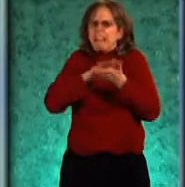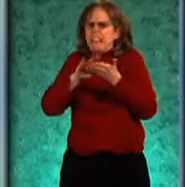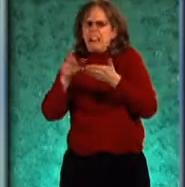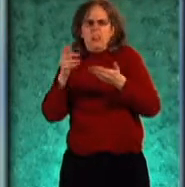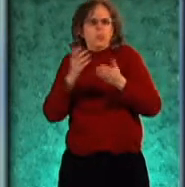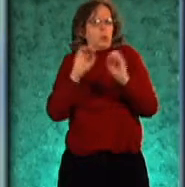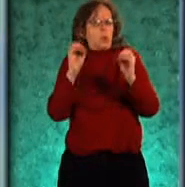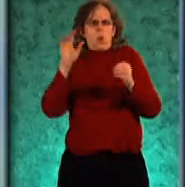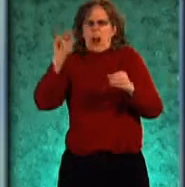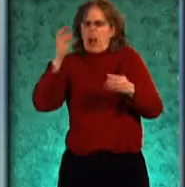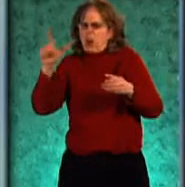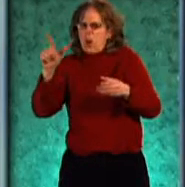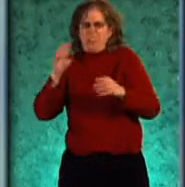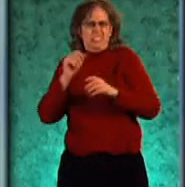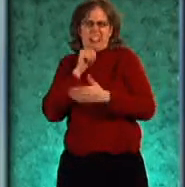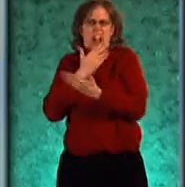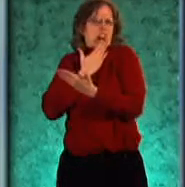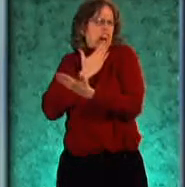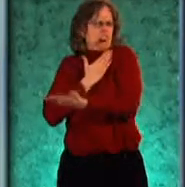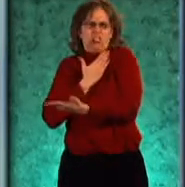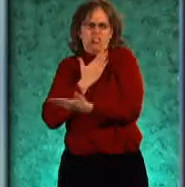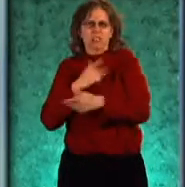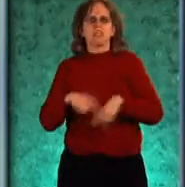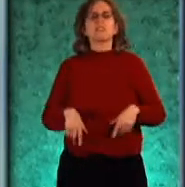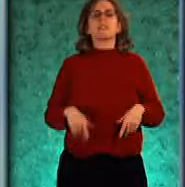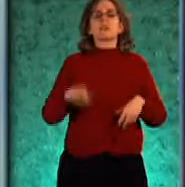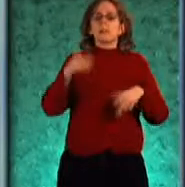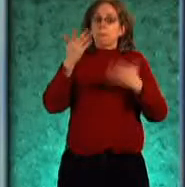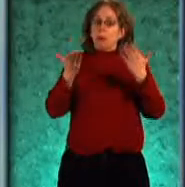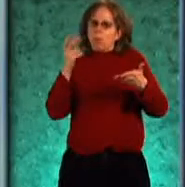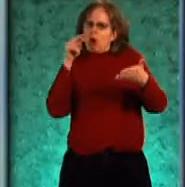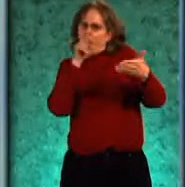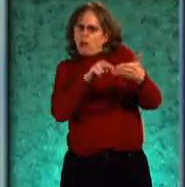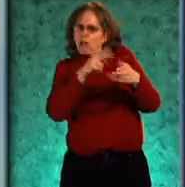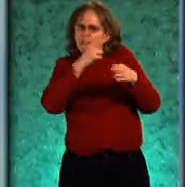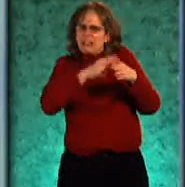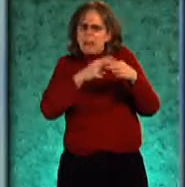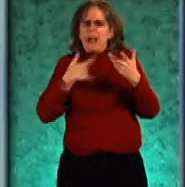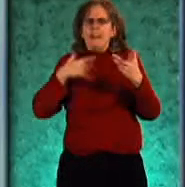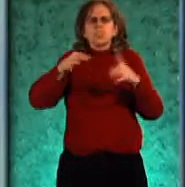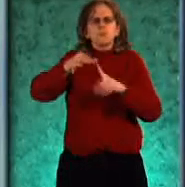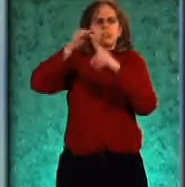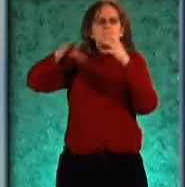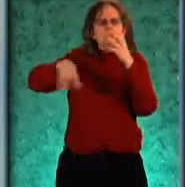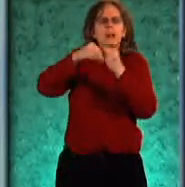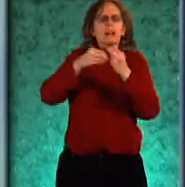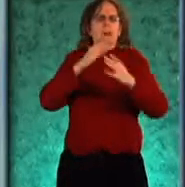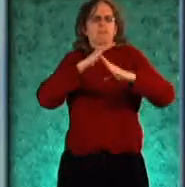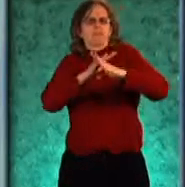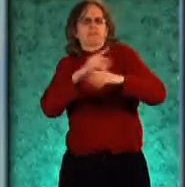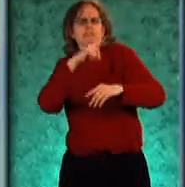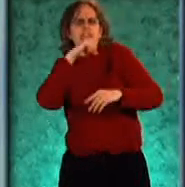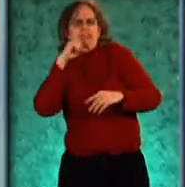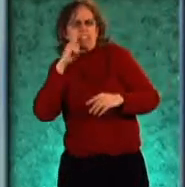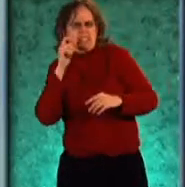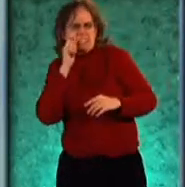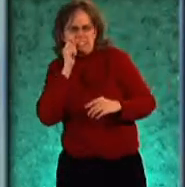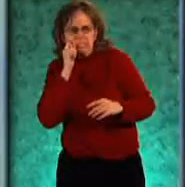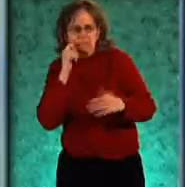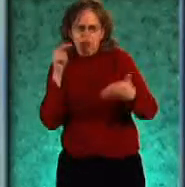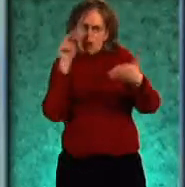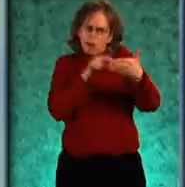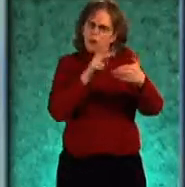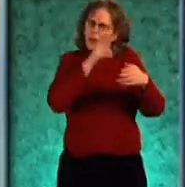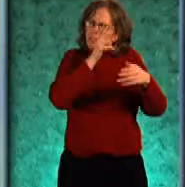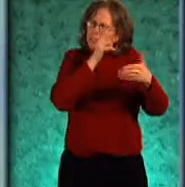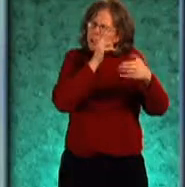well. You may also want a product that has ingredients added to prevent skin dryness. Check the label.